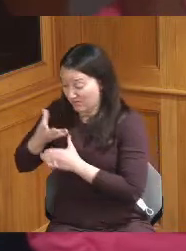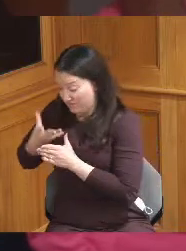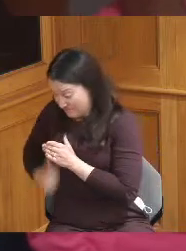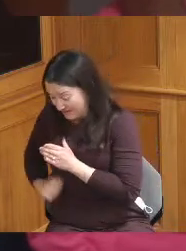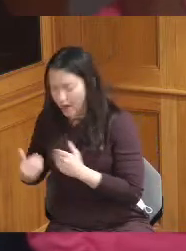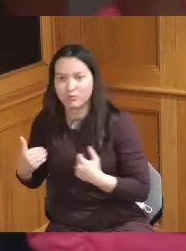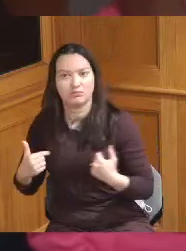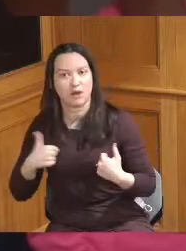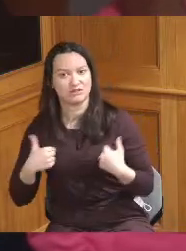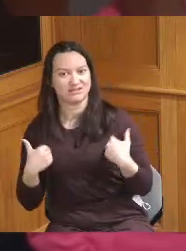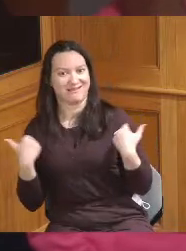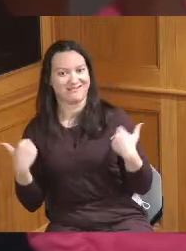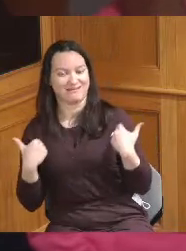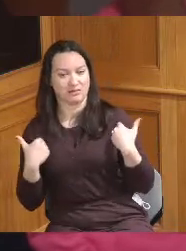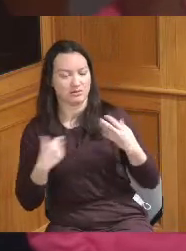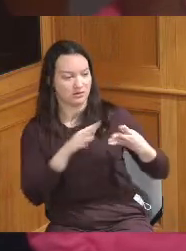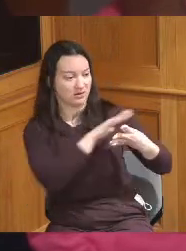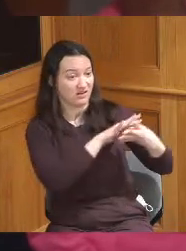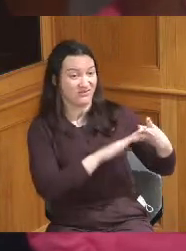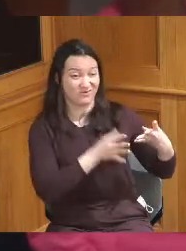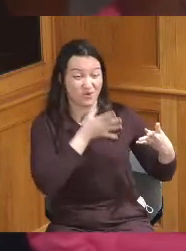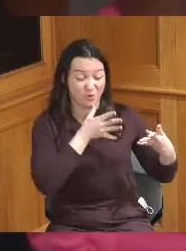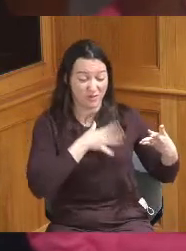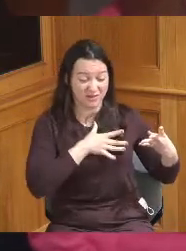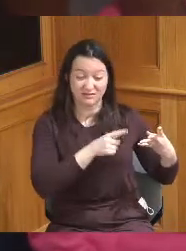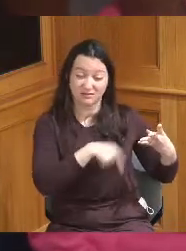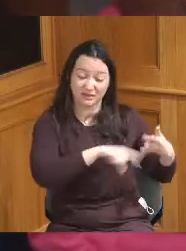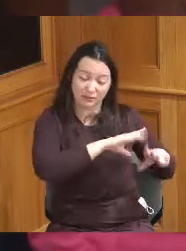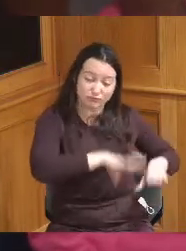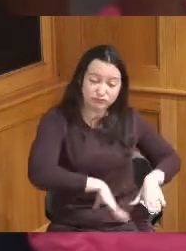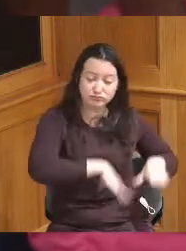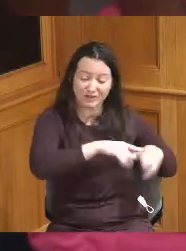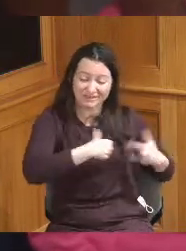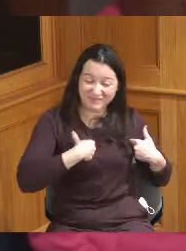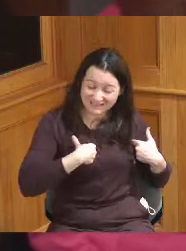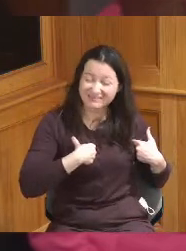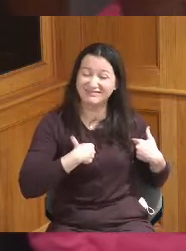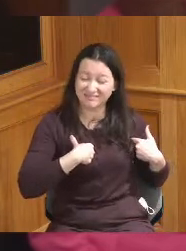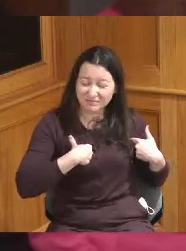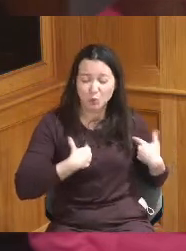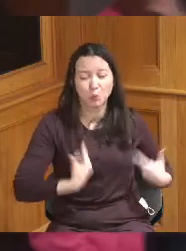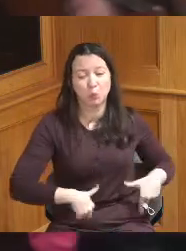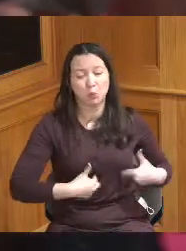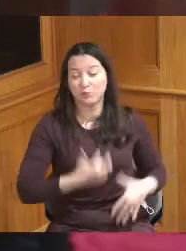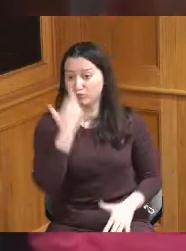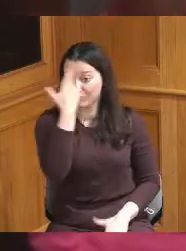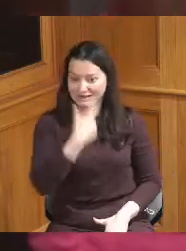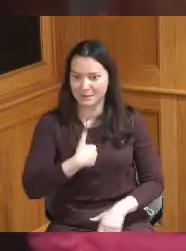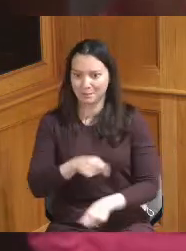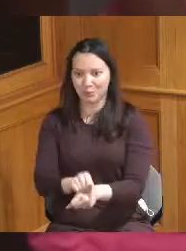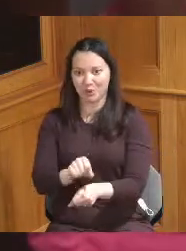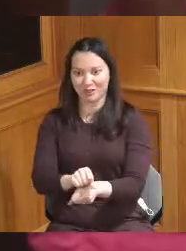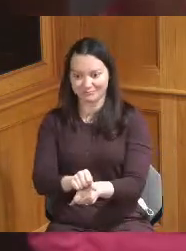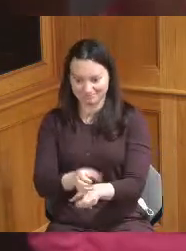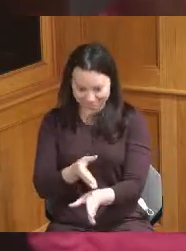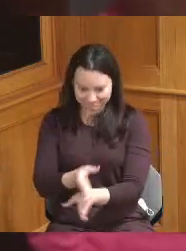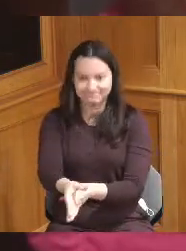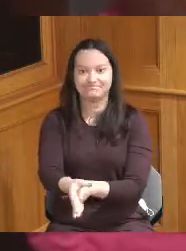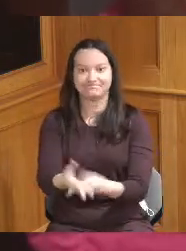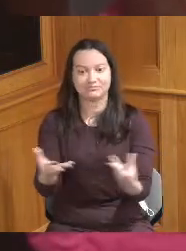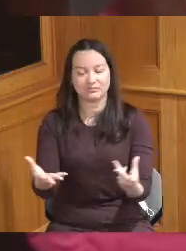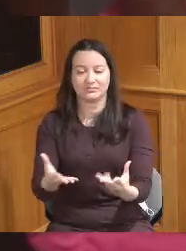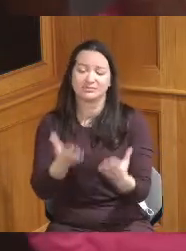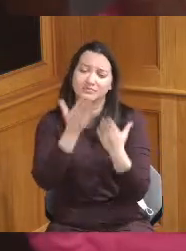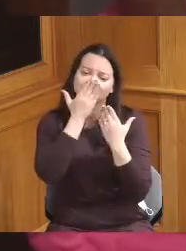such a young age, those four women actually raised me. Wow. That's the reason why I do the work that I do. Mm-hmm. And